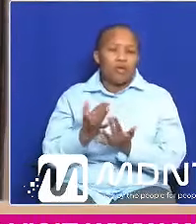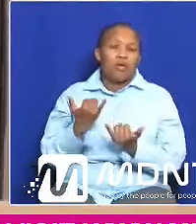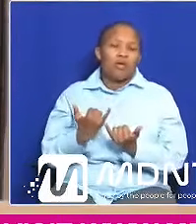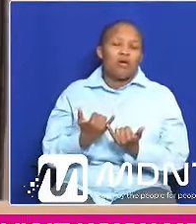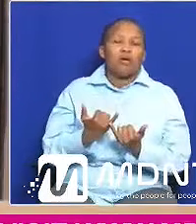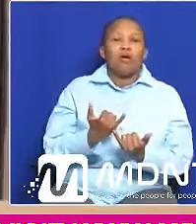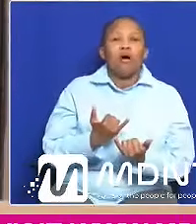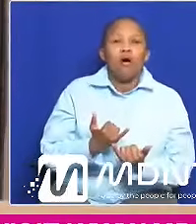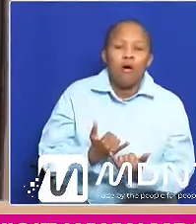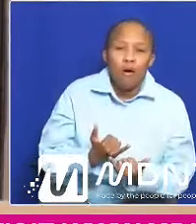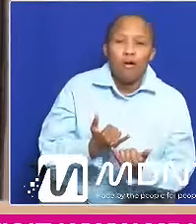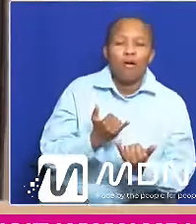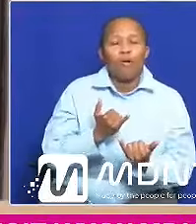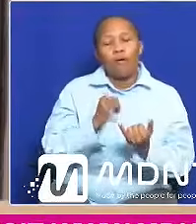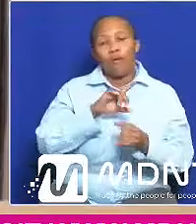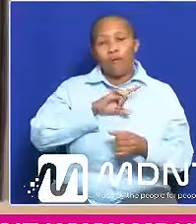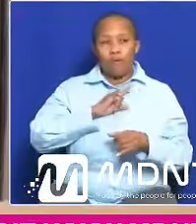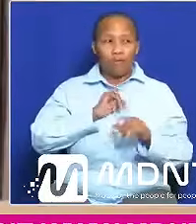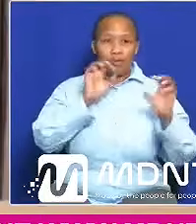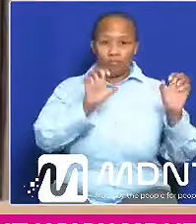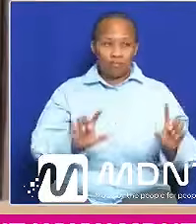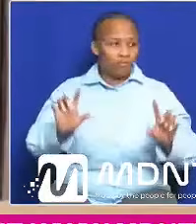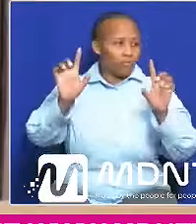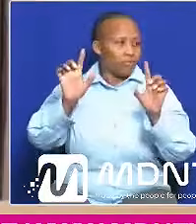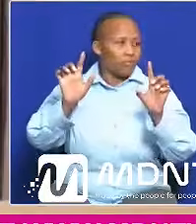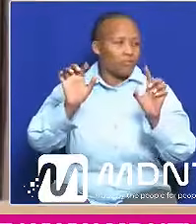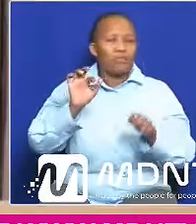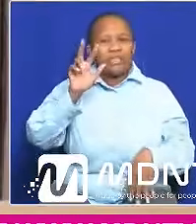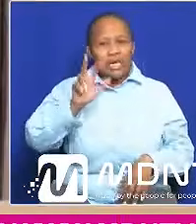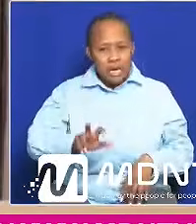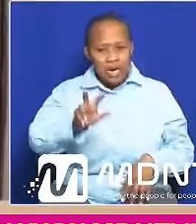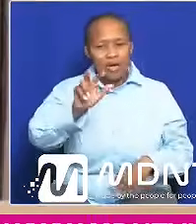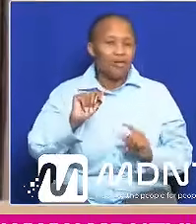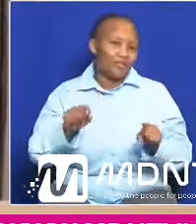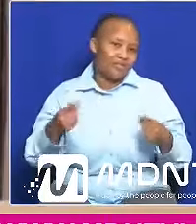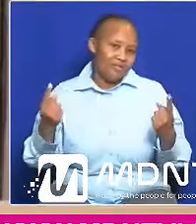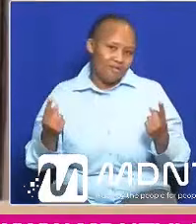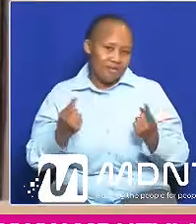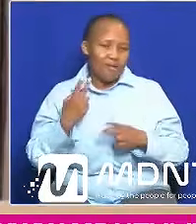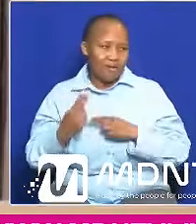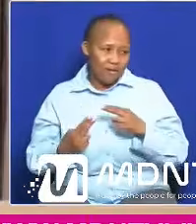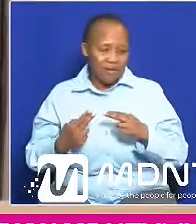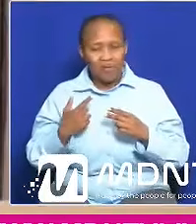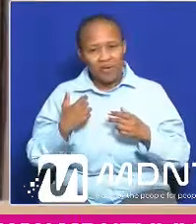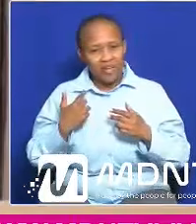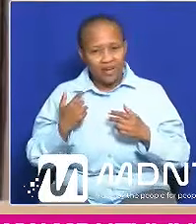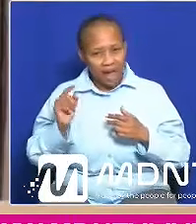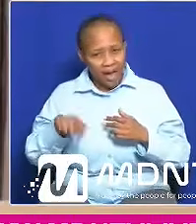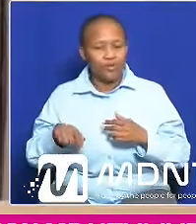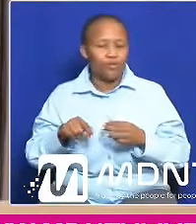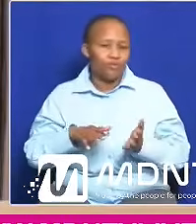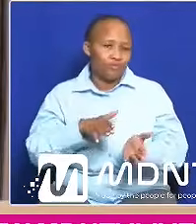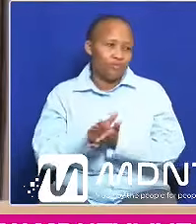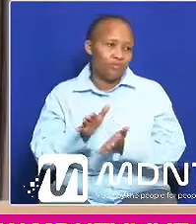reproduced it's not clickable, so we then had to print them. But yes, this set of chats as well will